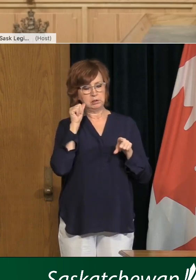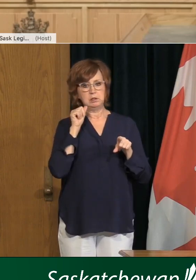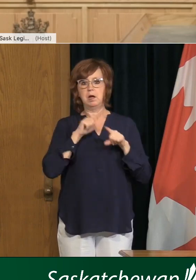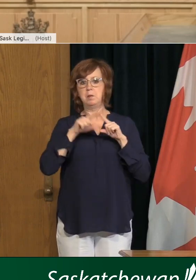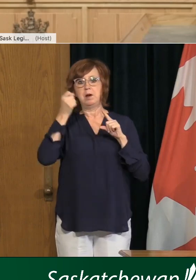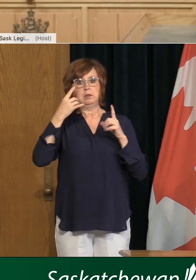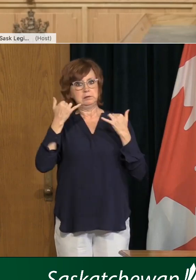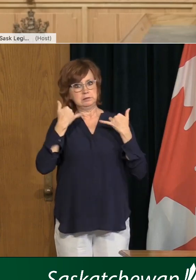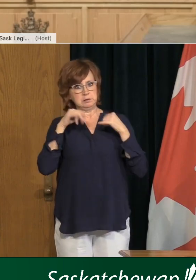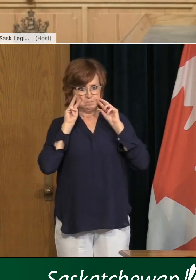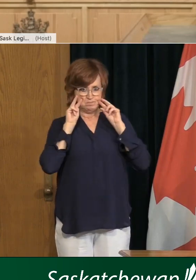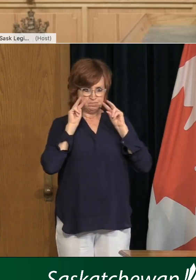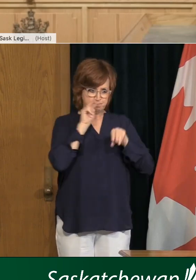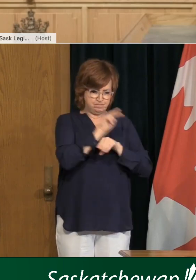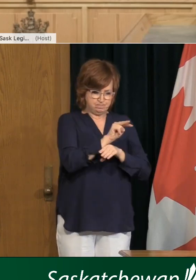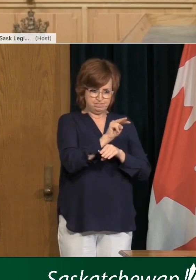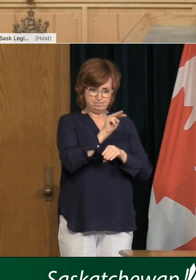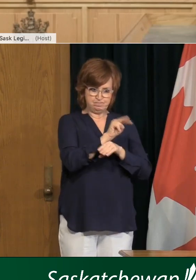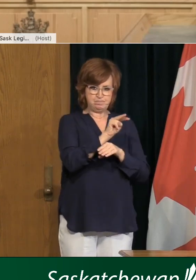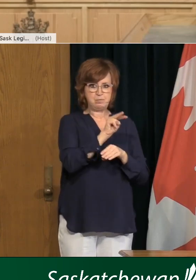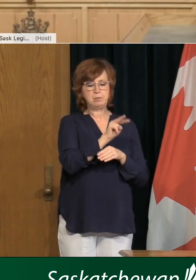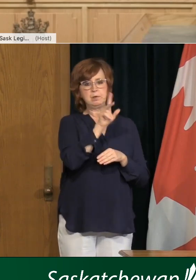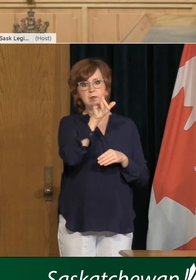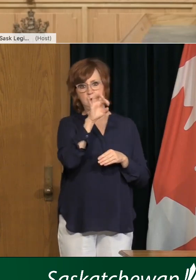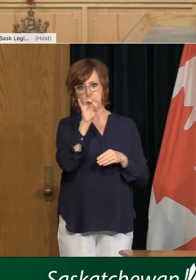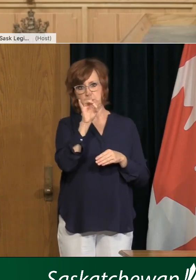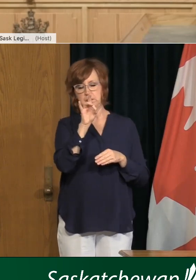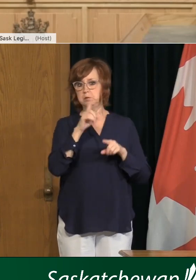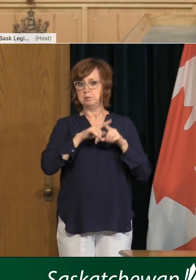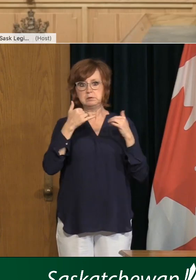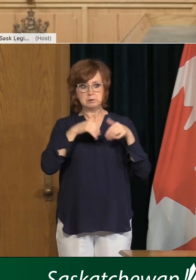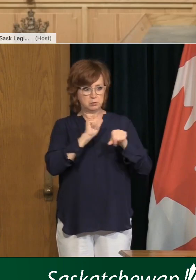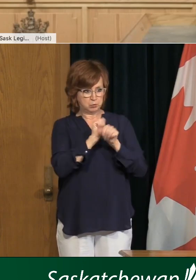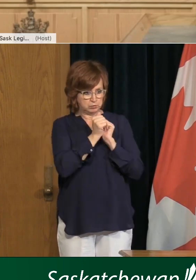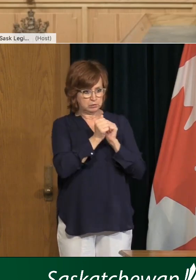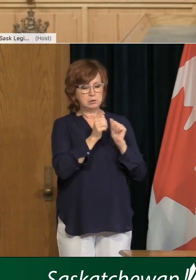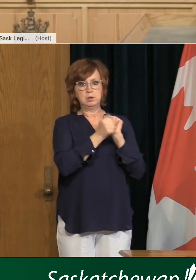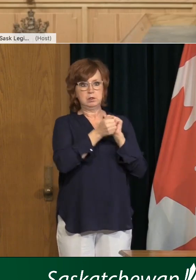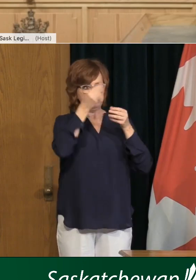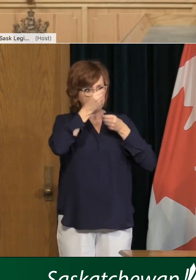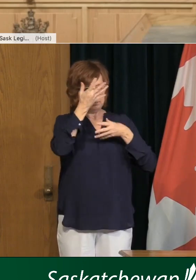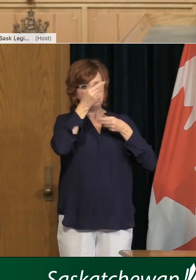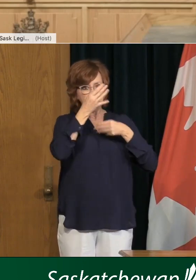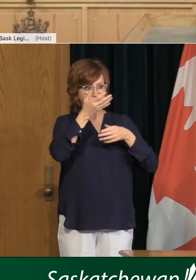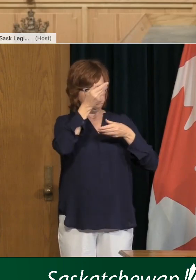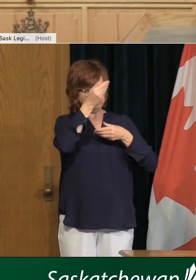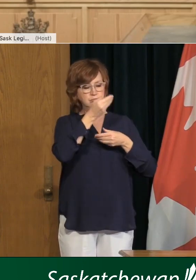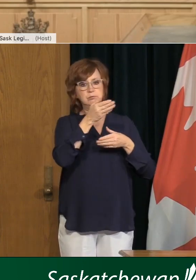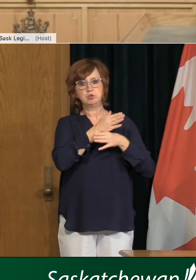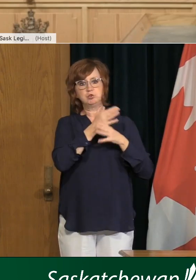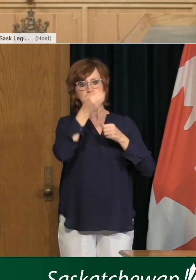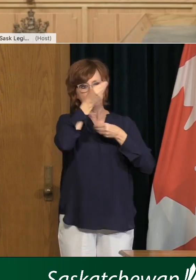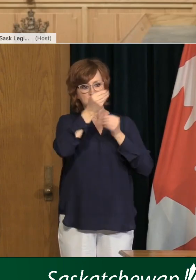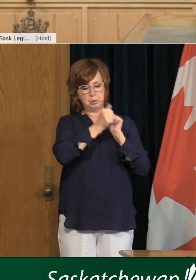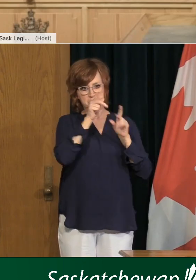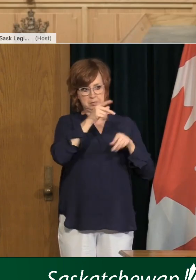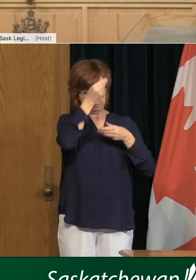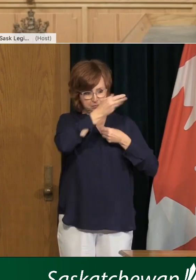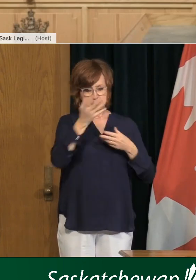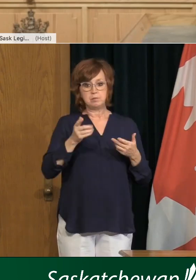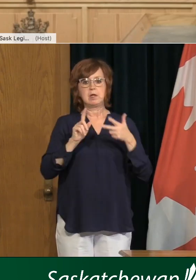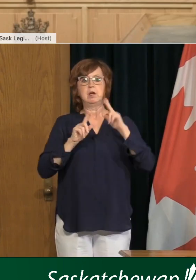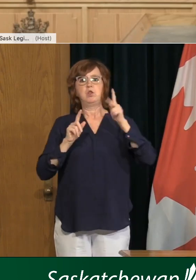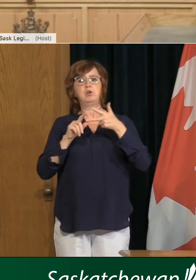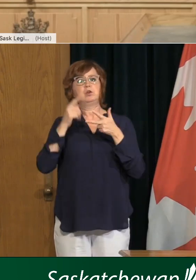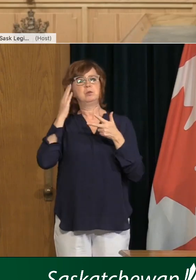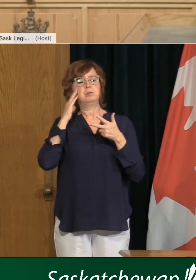this situation and continue to engage with local officials about how we can improve information flow and sharing with the community. Regarding Prince